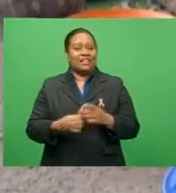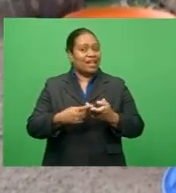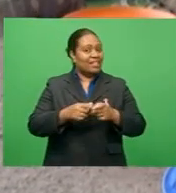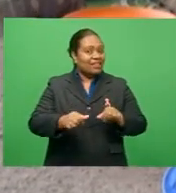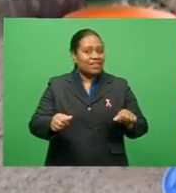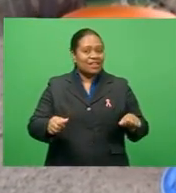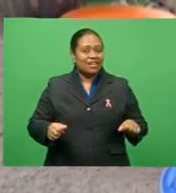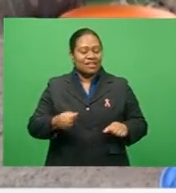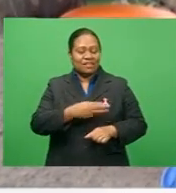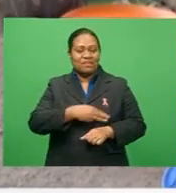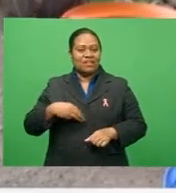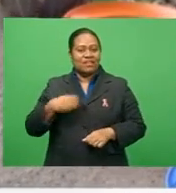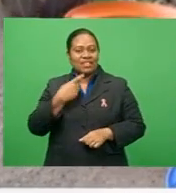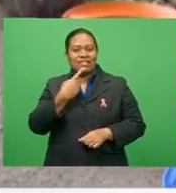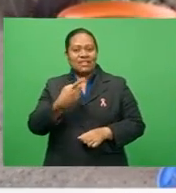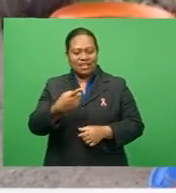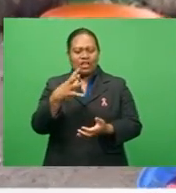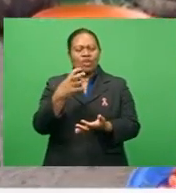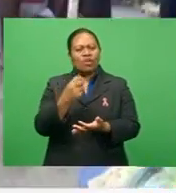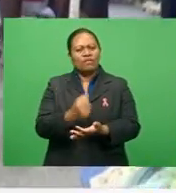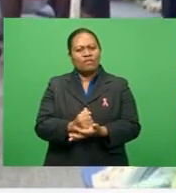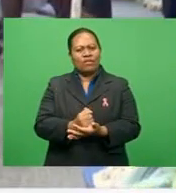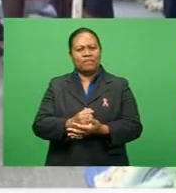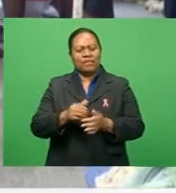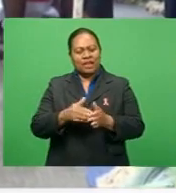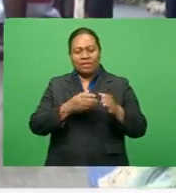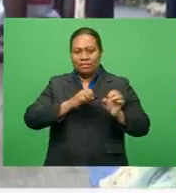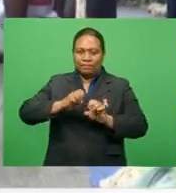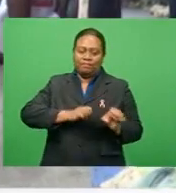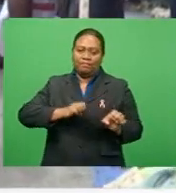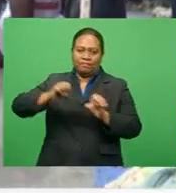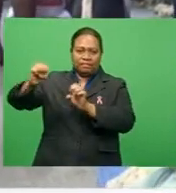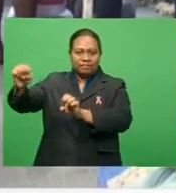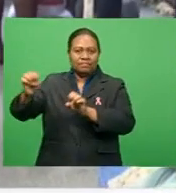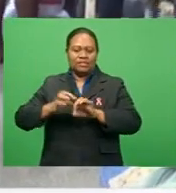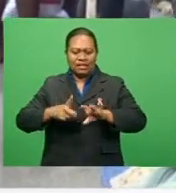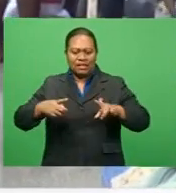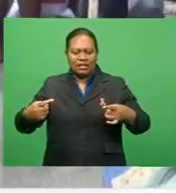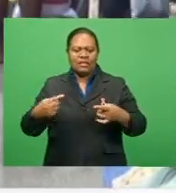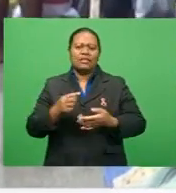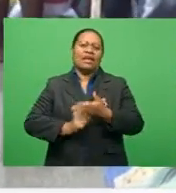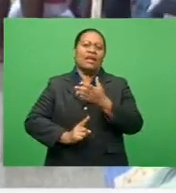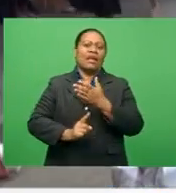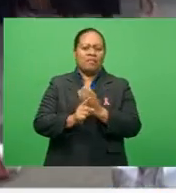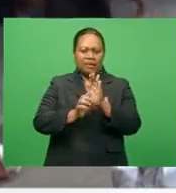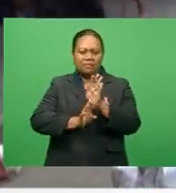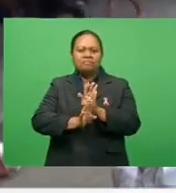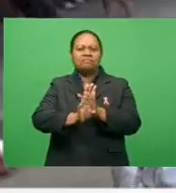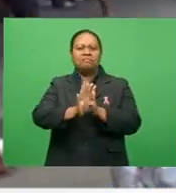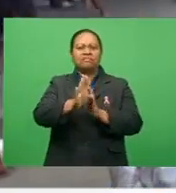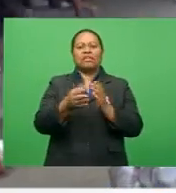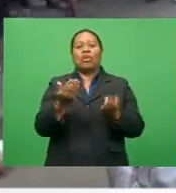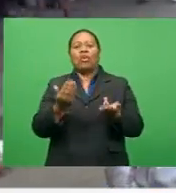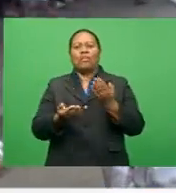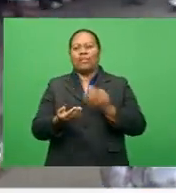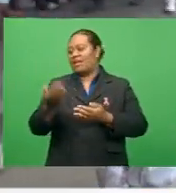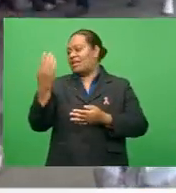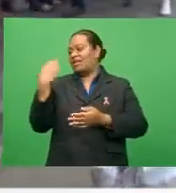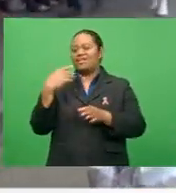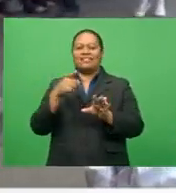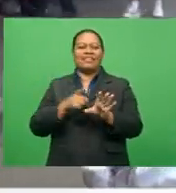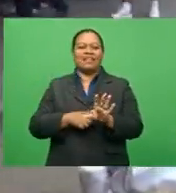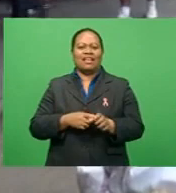Agriculture Ministry earlier confirmed that the export of agricultural products this year has increased compared to last year despite